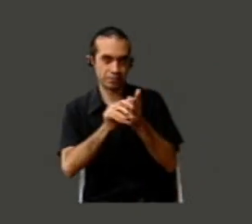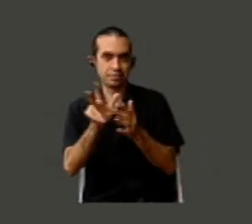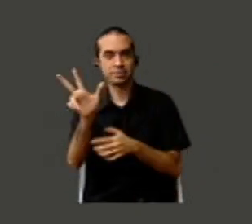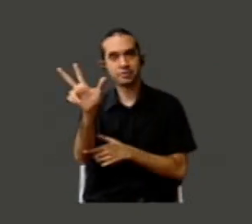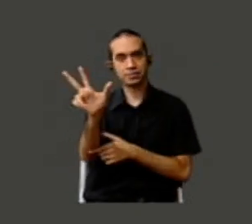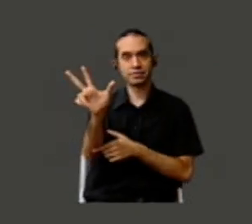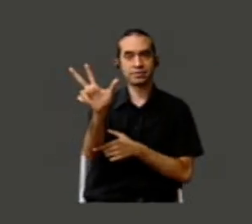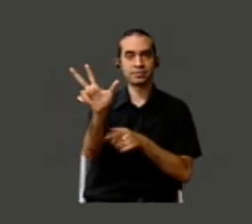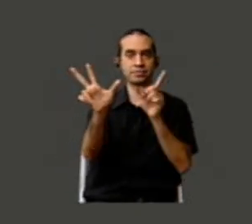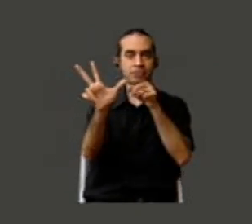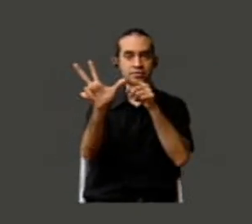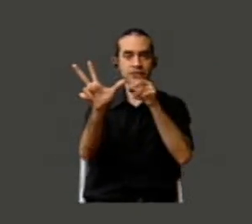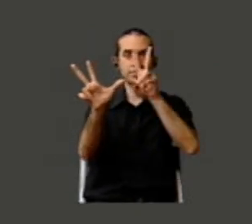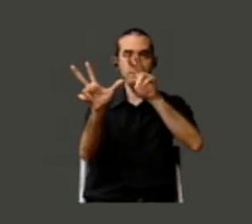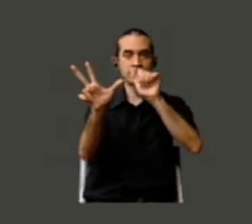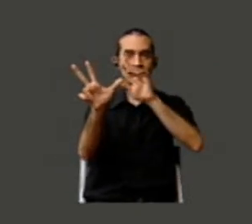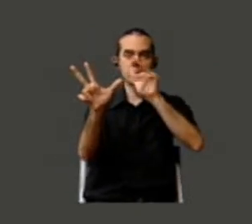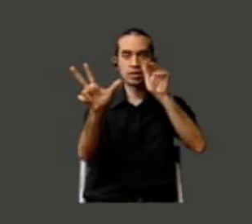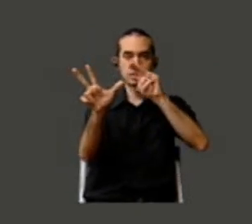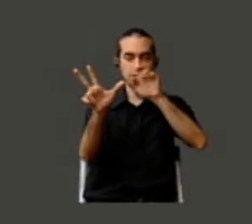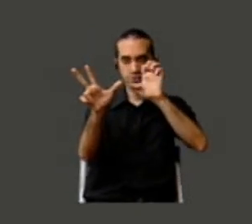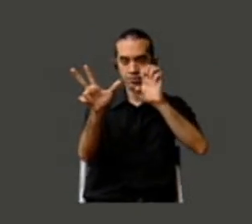Okay. Vaccine,